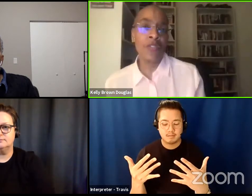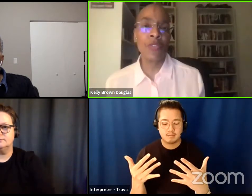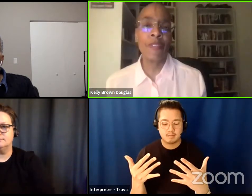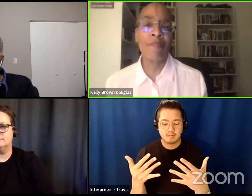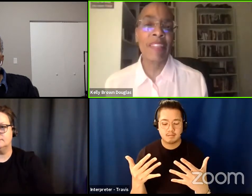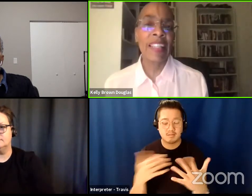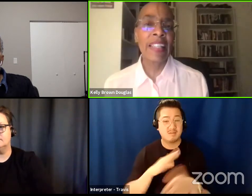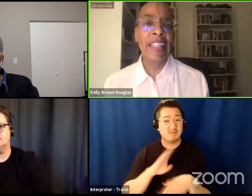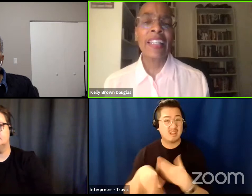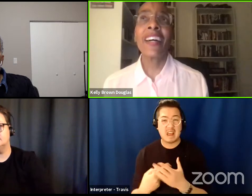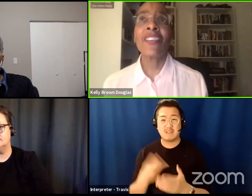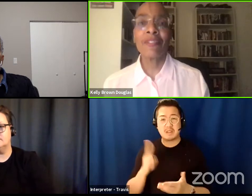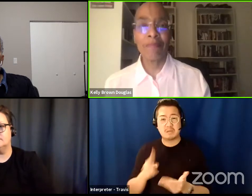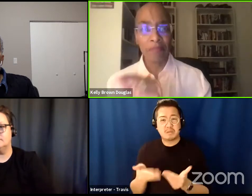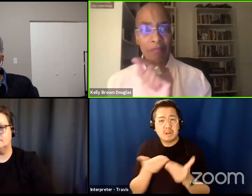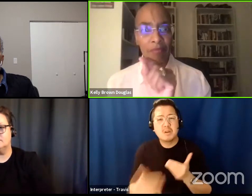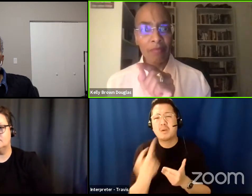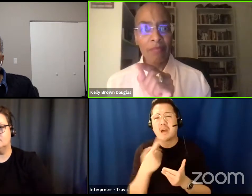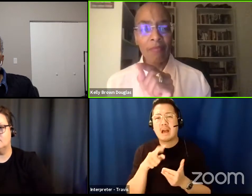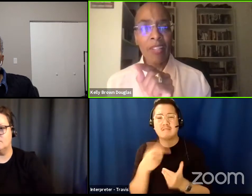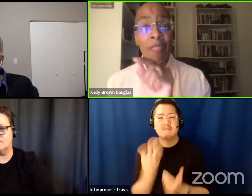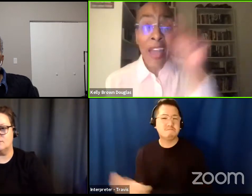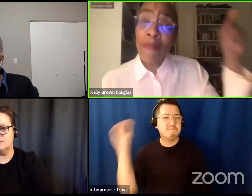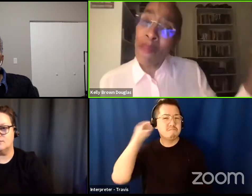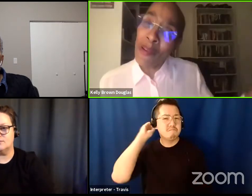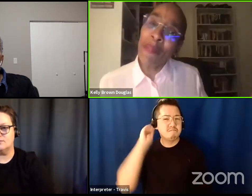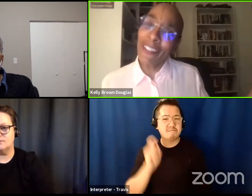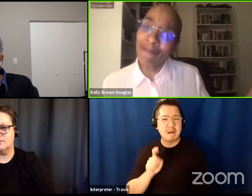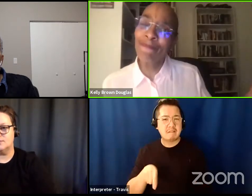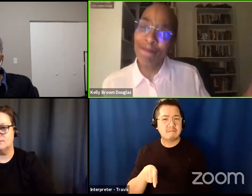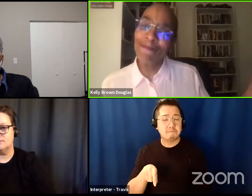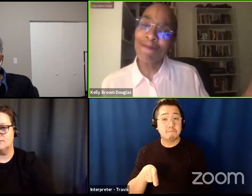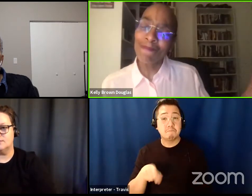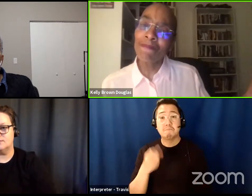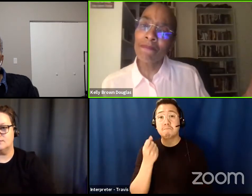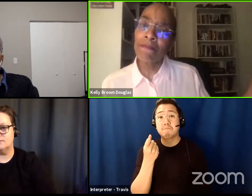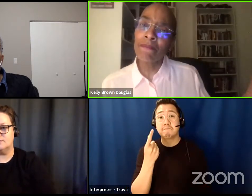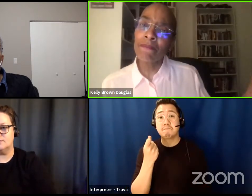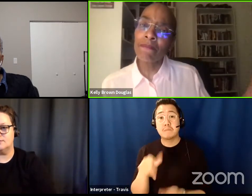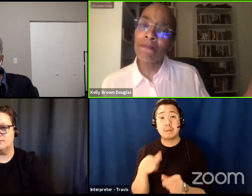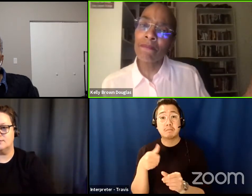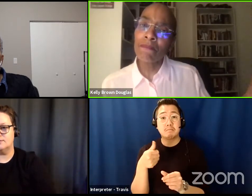throughout our history. Now, that memory